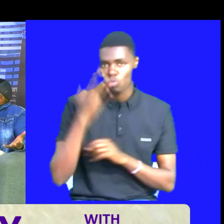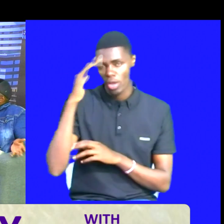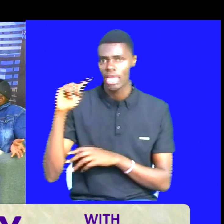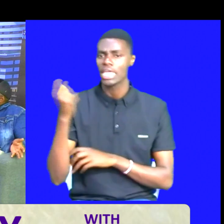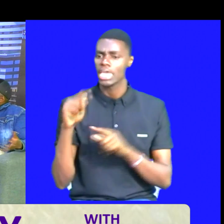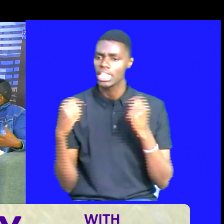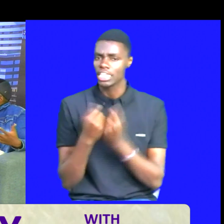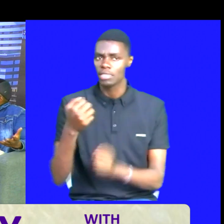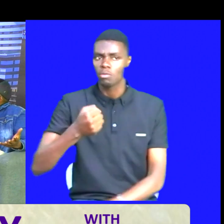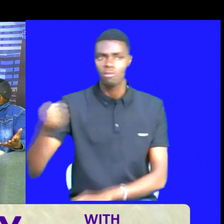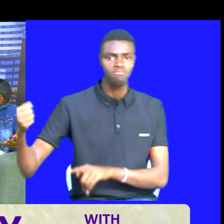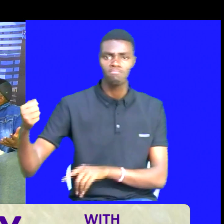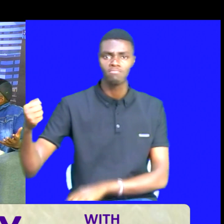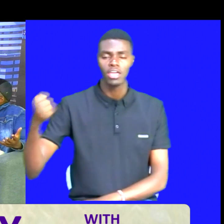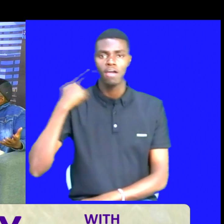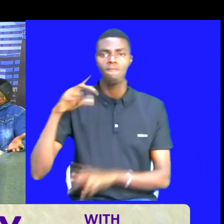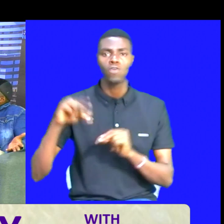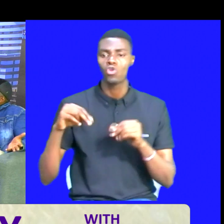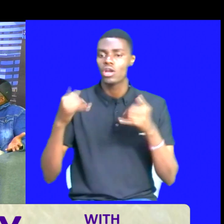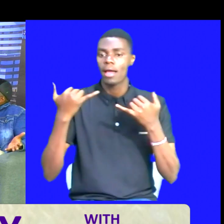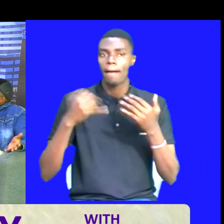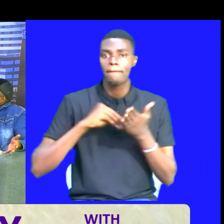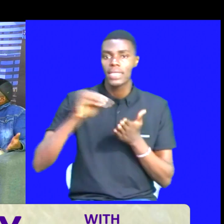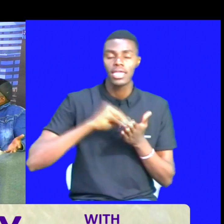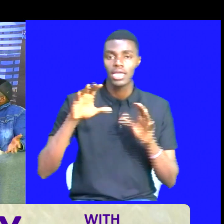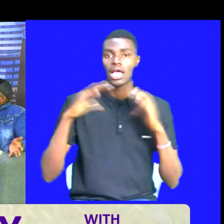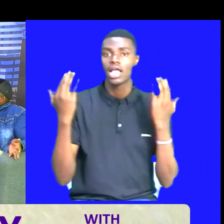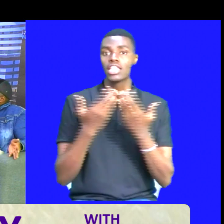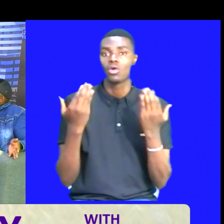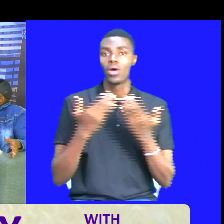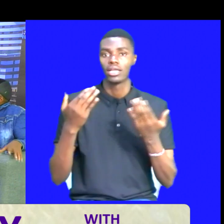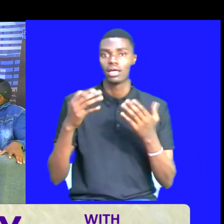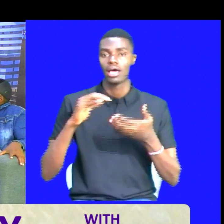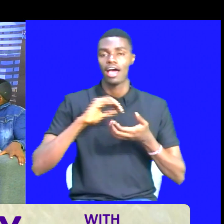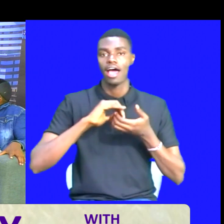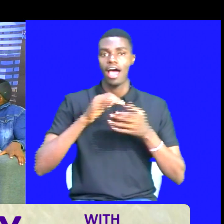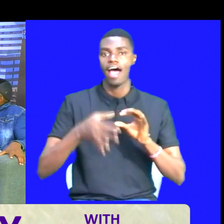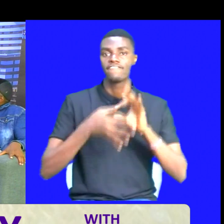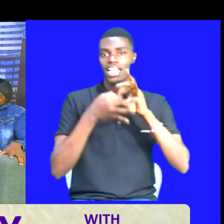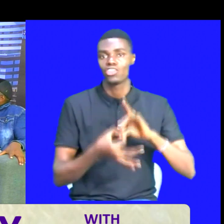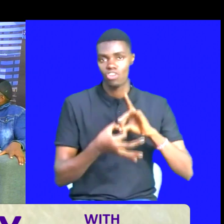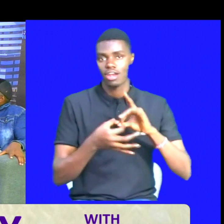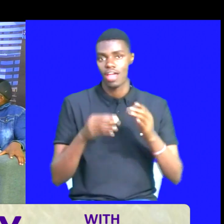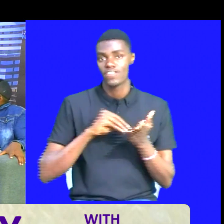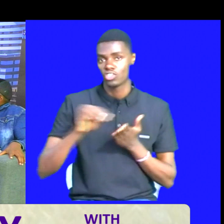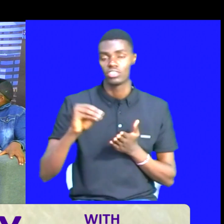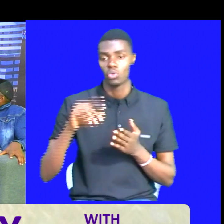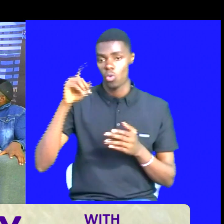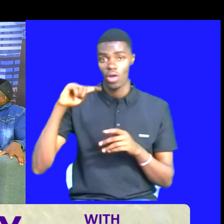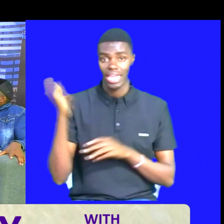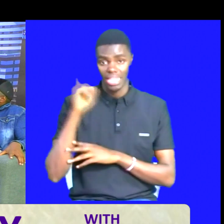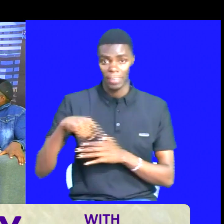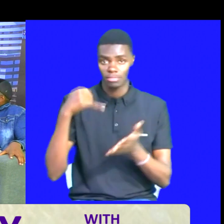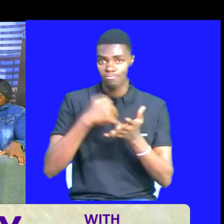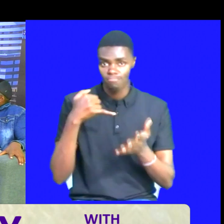been suspended for not paying the world fee, Yes. for not paying world affiliation fee. So I put that the Kenya must be in this game so that we can at